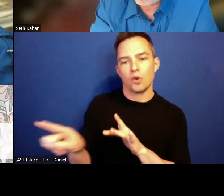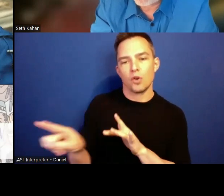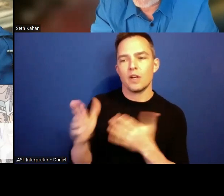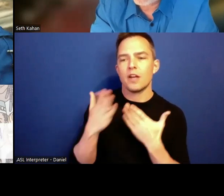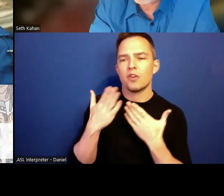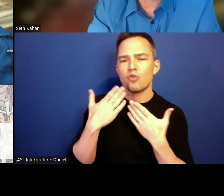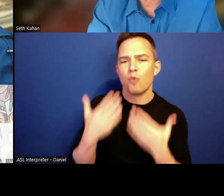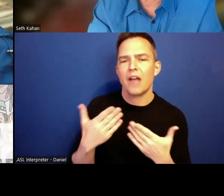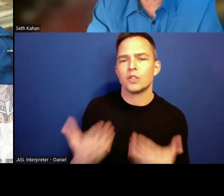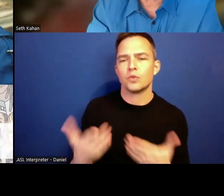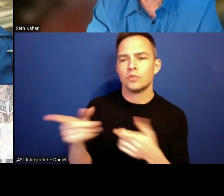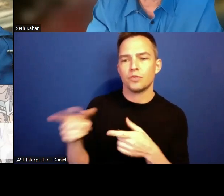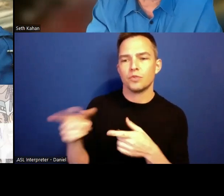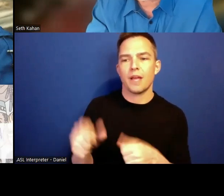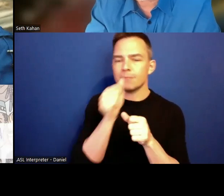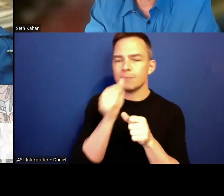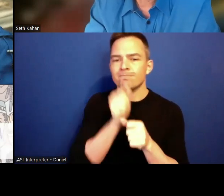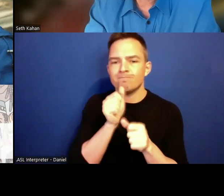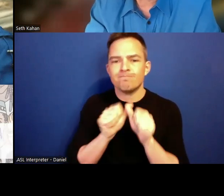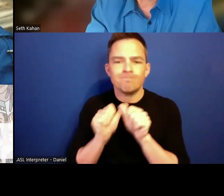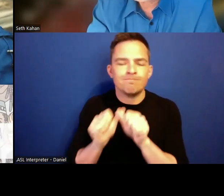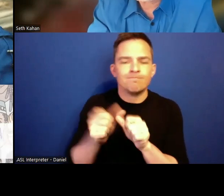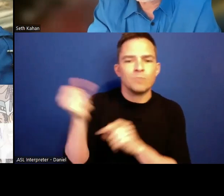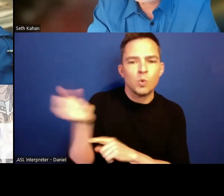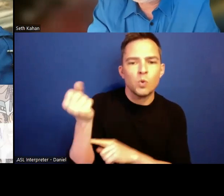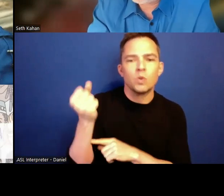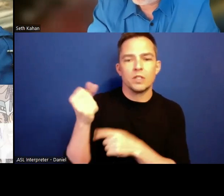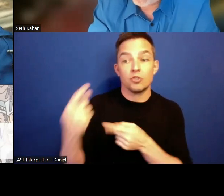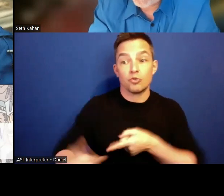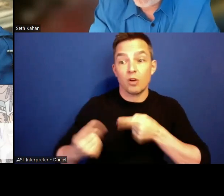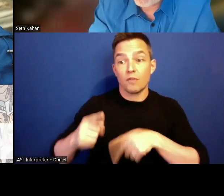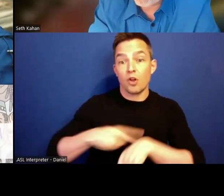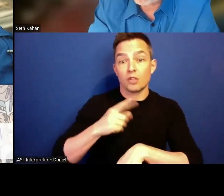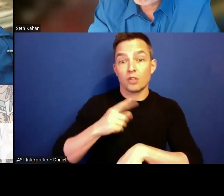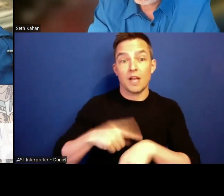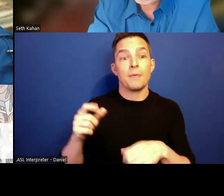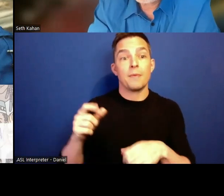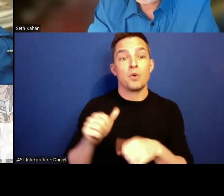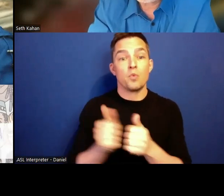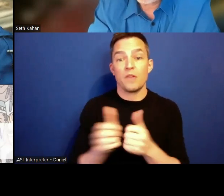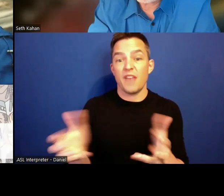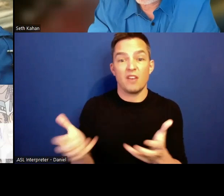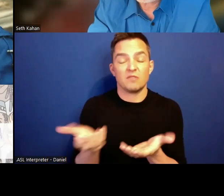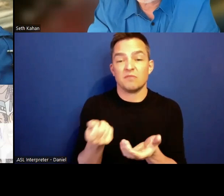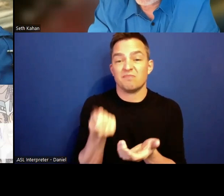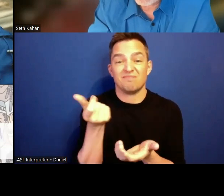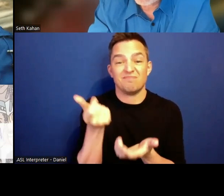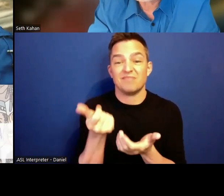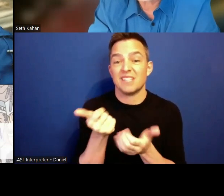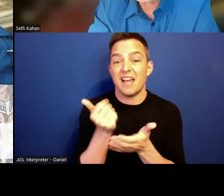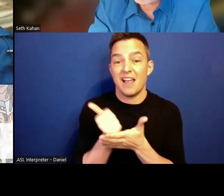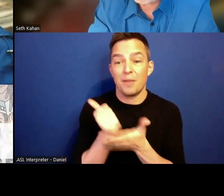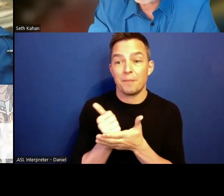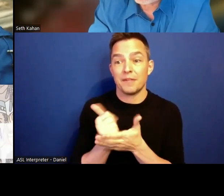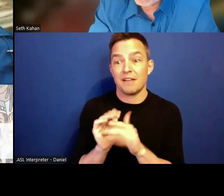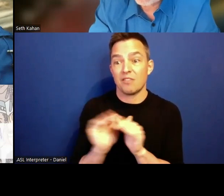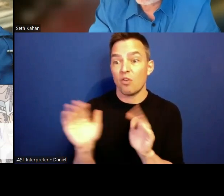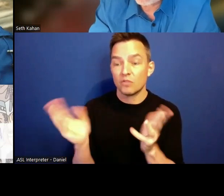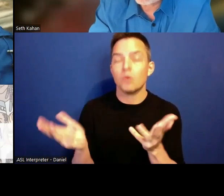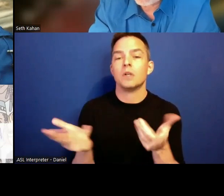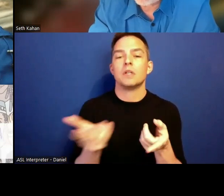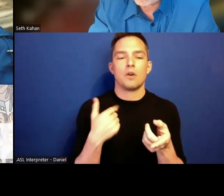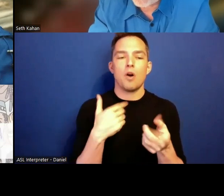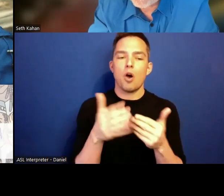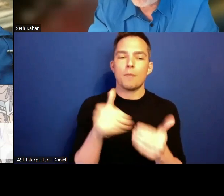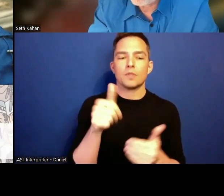she was able to hang on and struggle for so long without very much help at all. and that we were able to have almost a